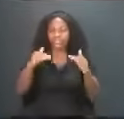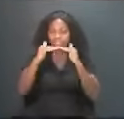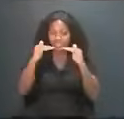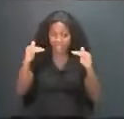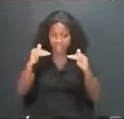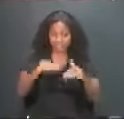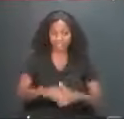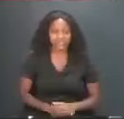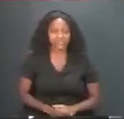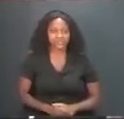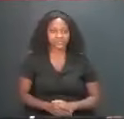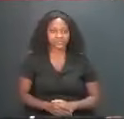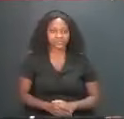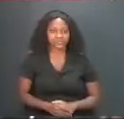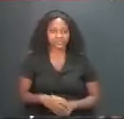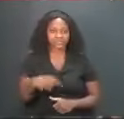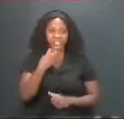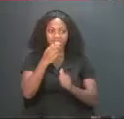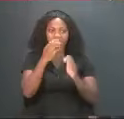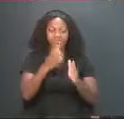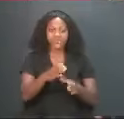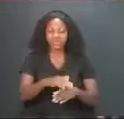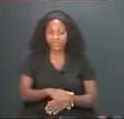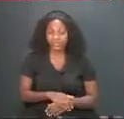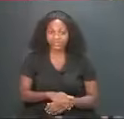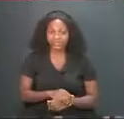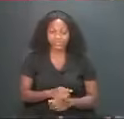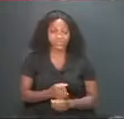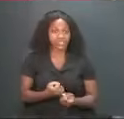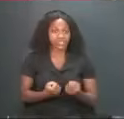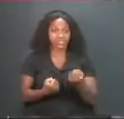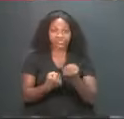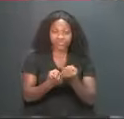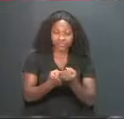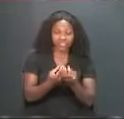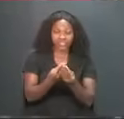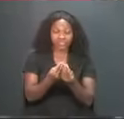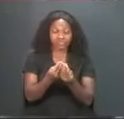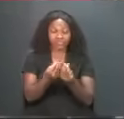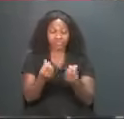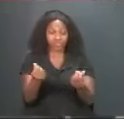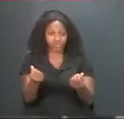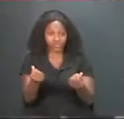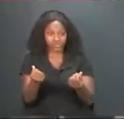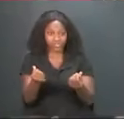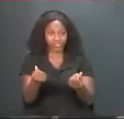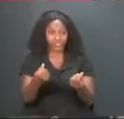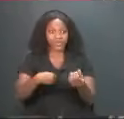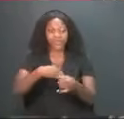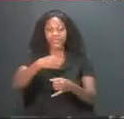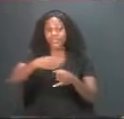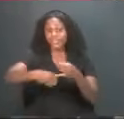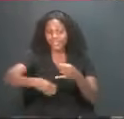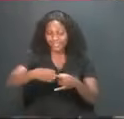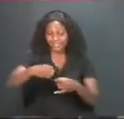Mr. Speaker, to facilitating the settlement. Okay, Mr. Speaker, in conclusion,